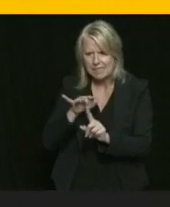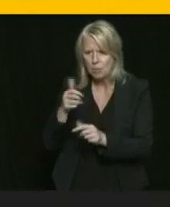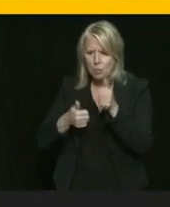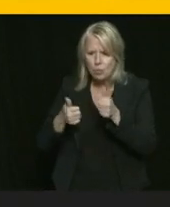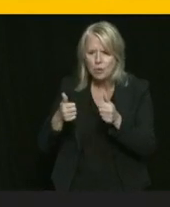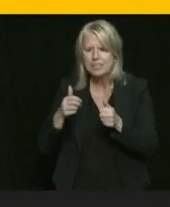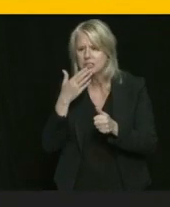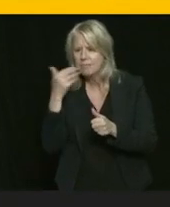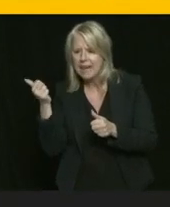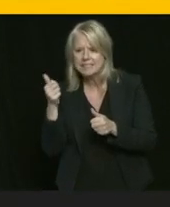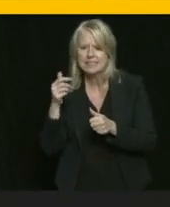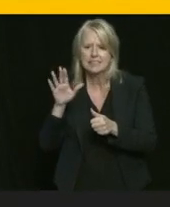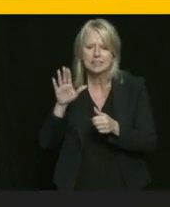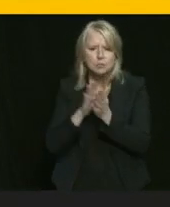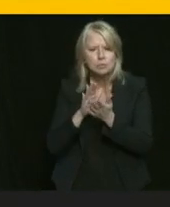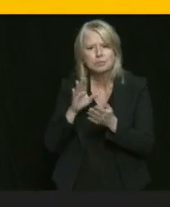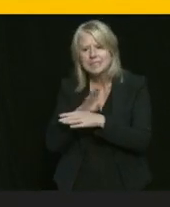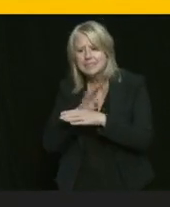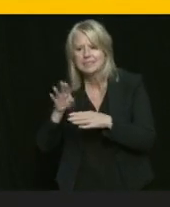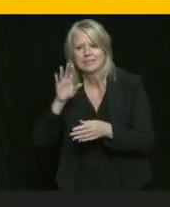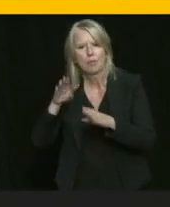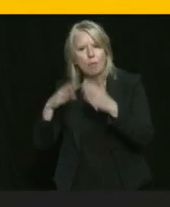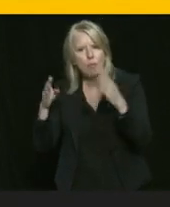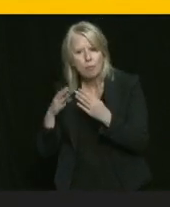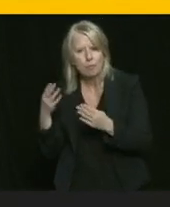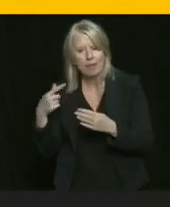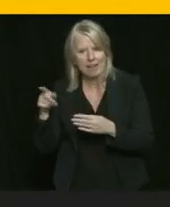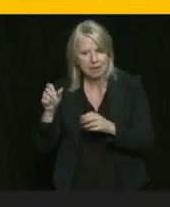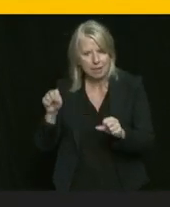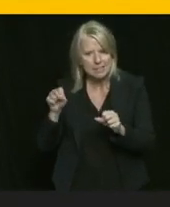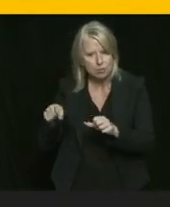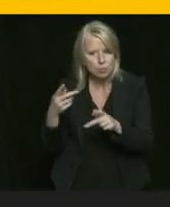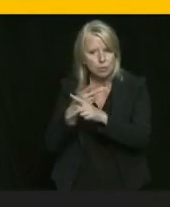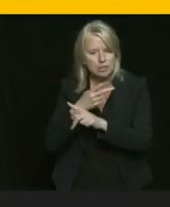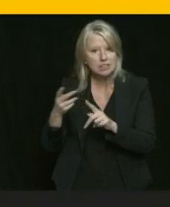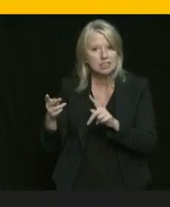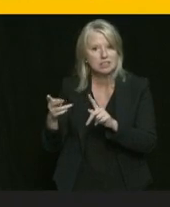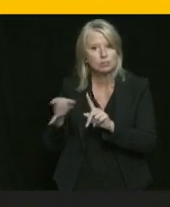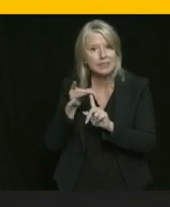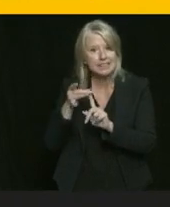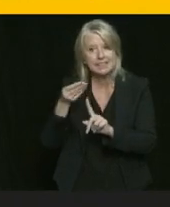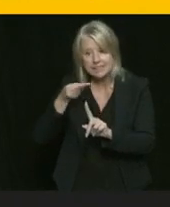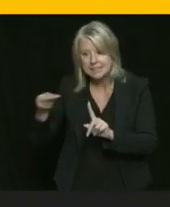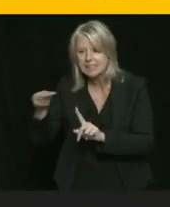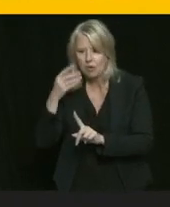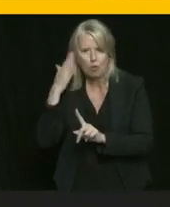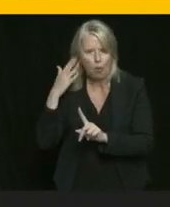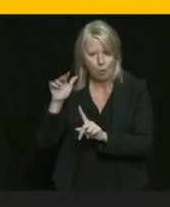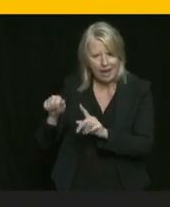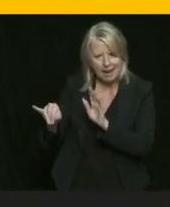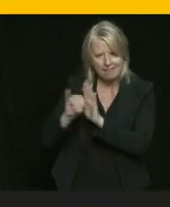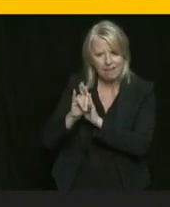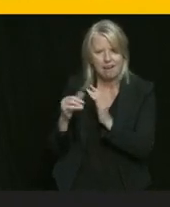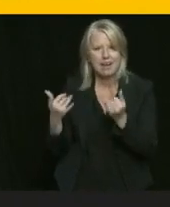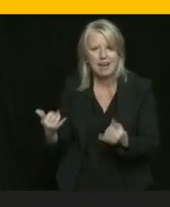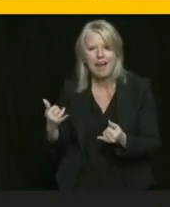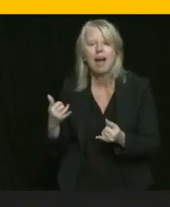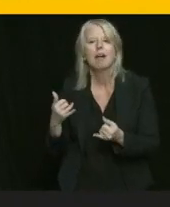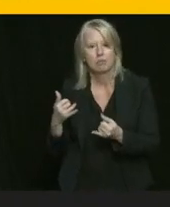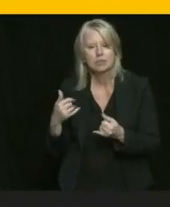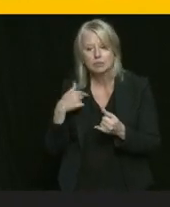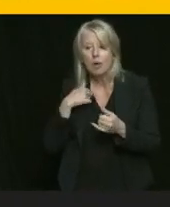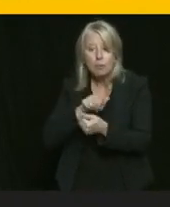better placed, or rather are more at risk for outbreaks, and therefore our approach is more